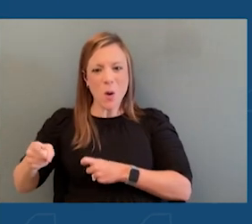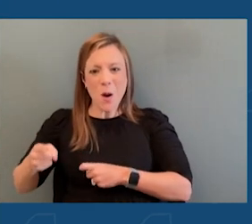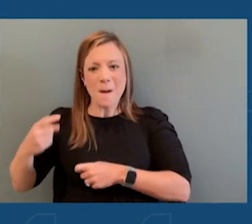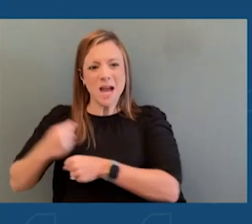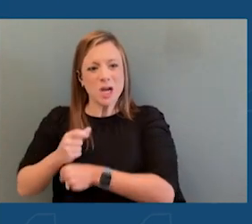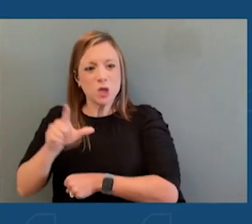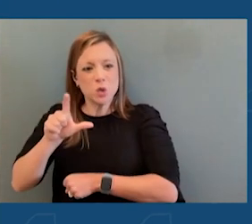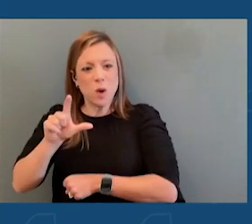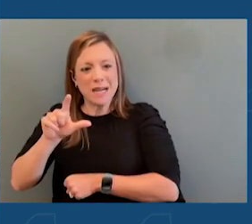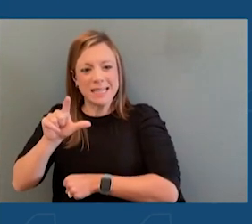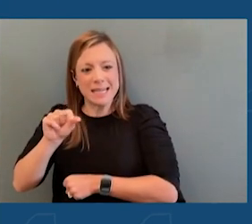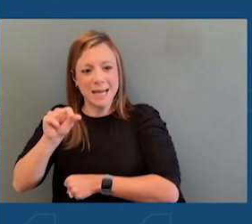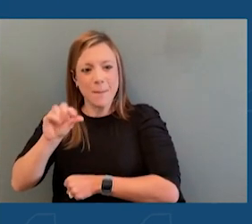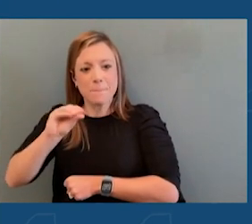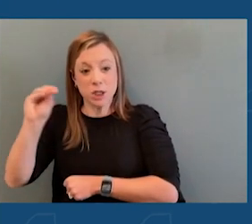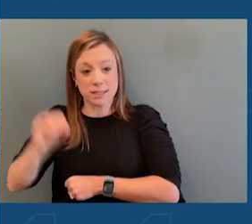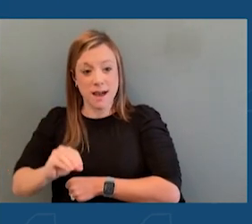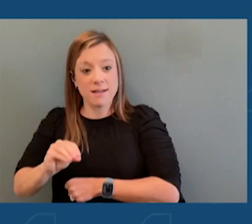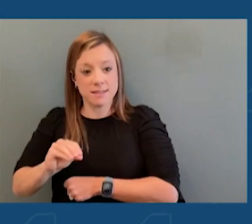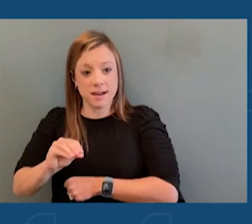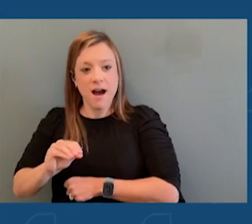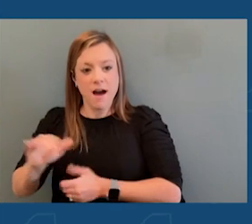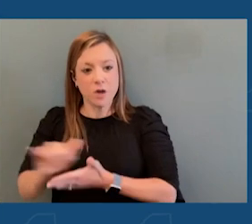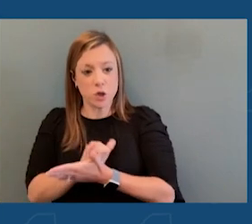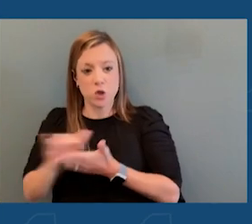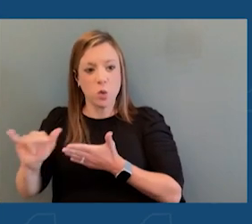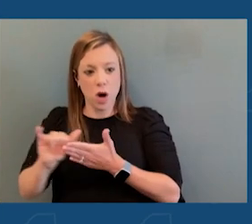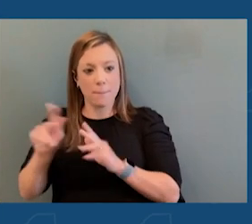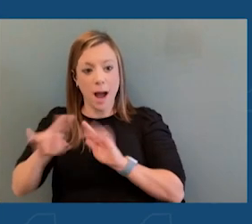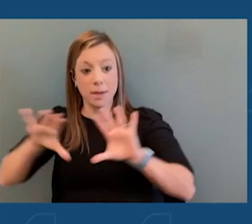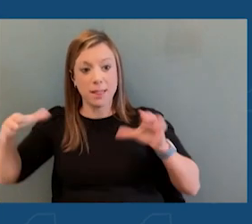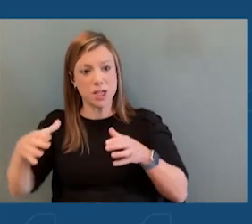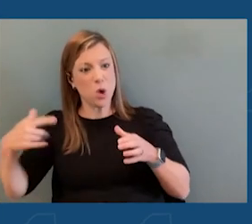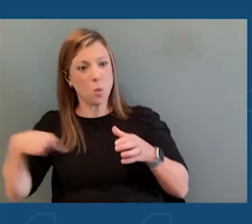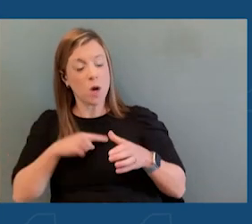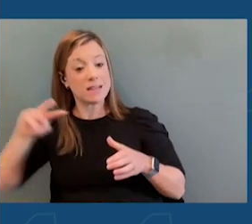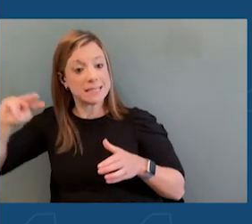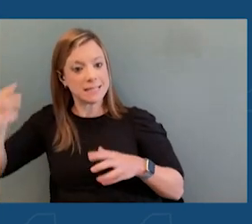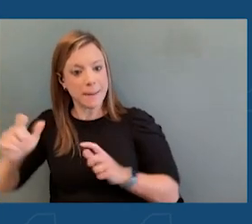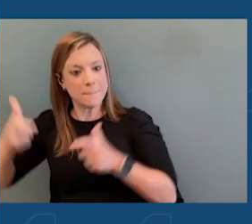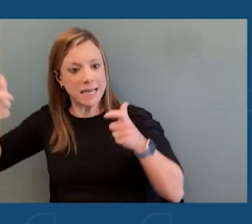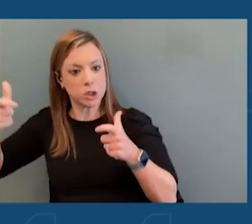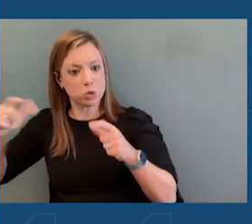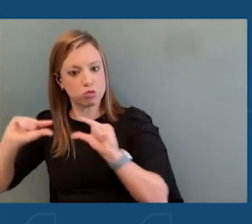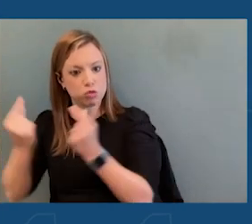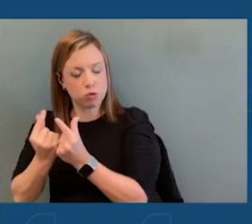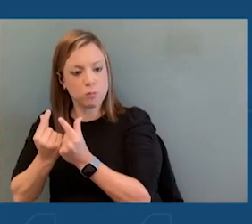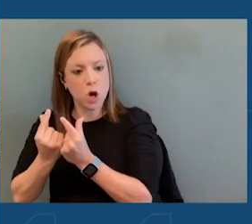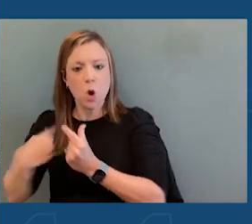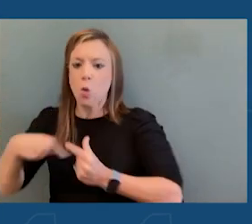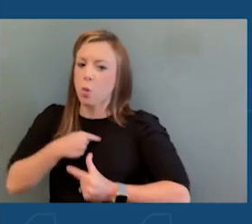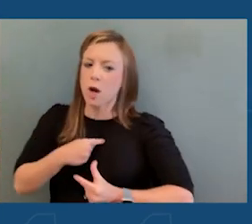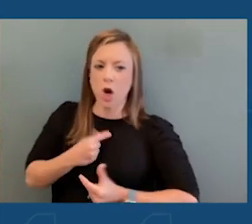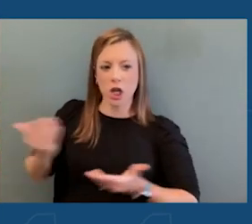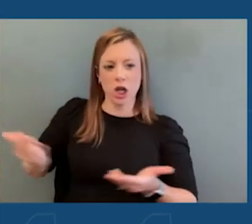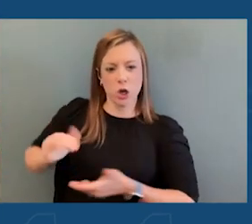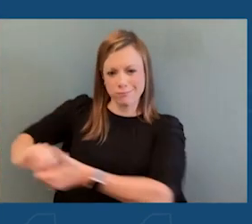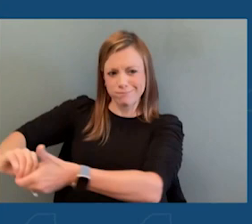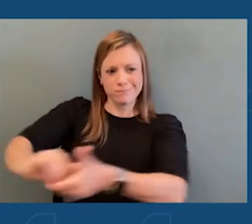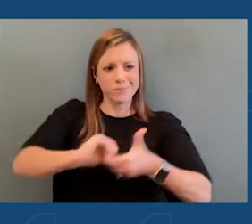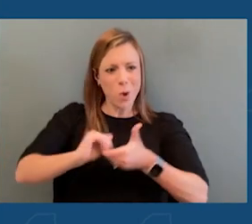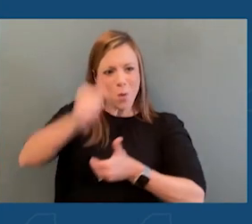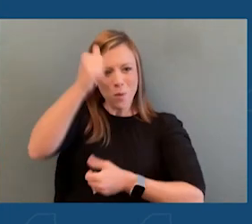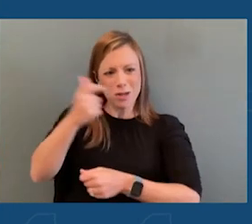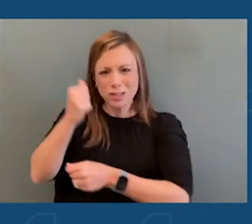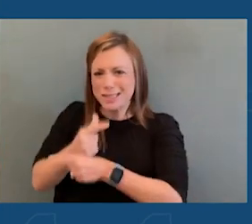population. We are the second largest group. And yes, we work shoulder to shoulder with our brothers and sisters, the Afro-American community,